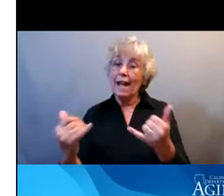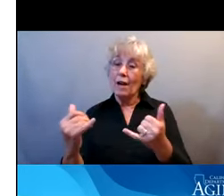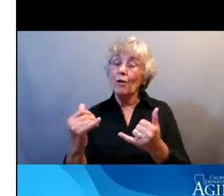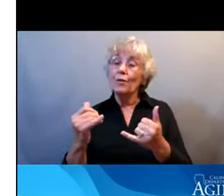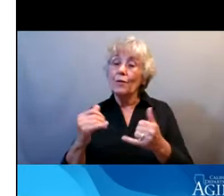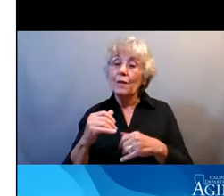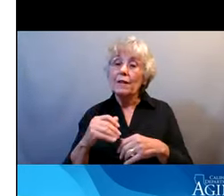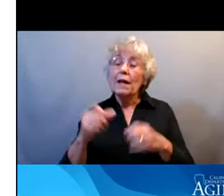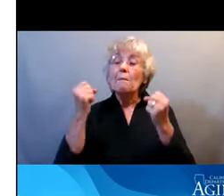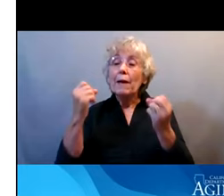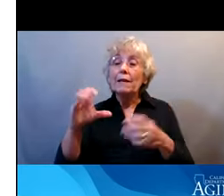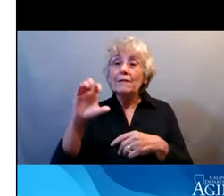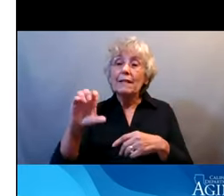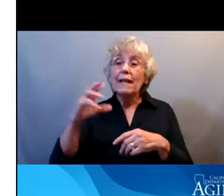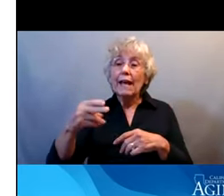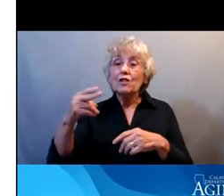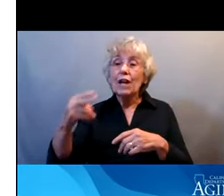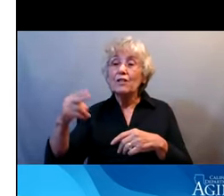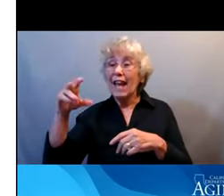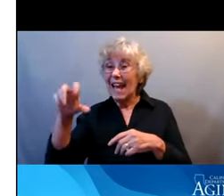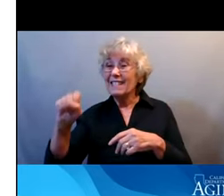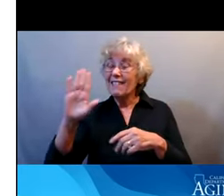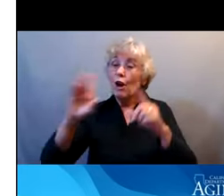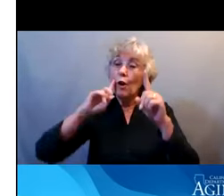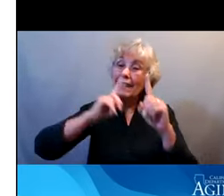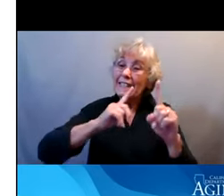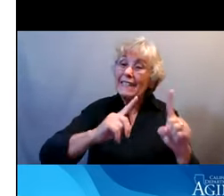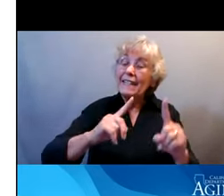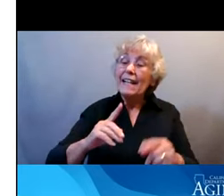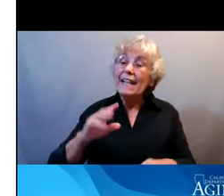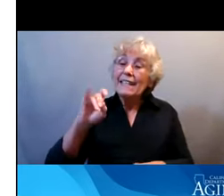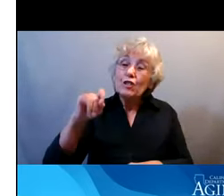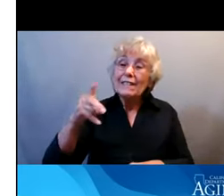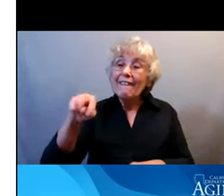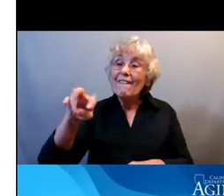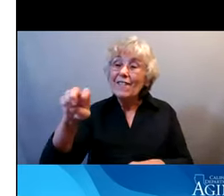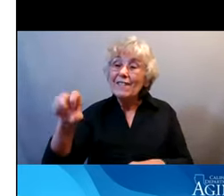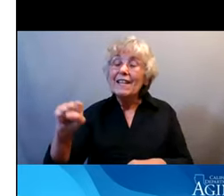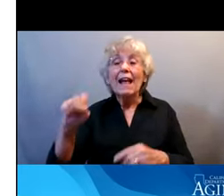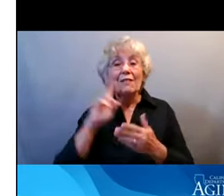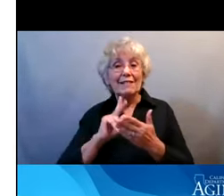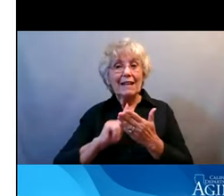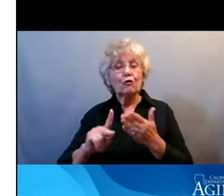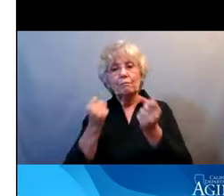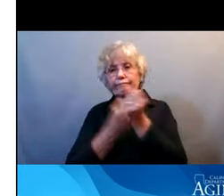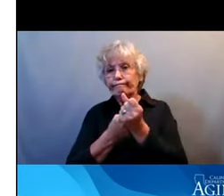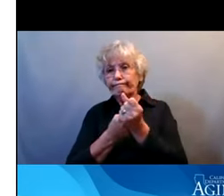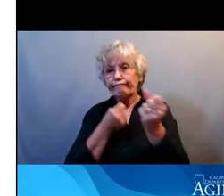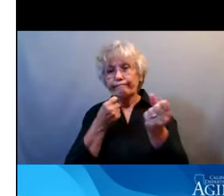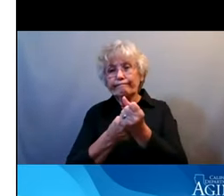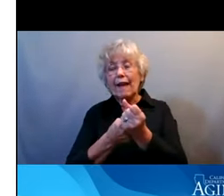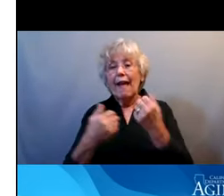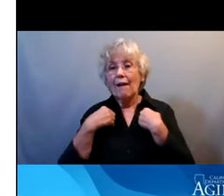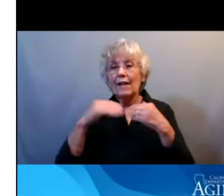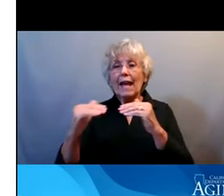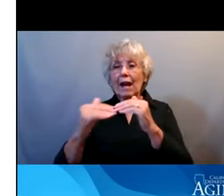of CHHS's initiatives, and that the Secretary is extremely committed to equity specific in